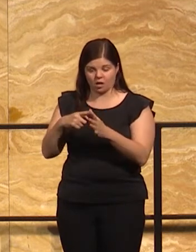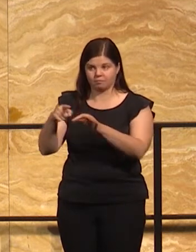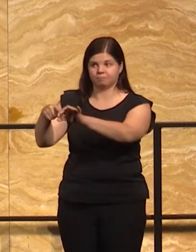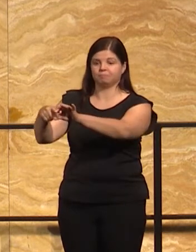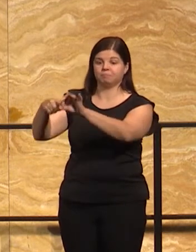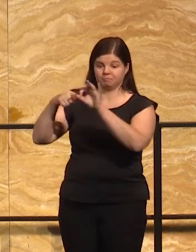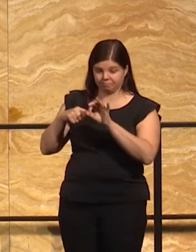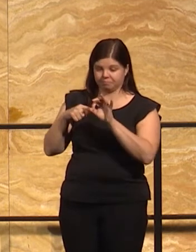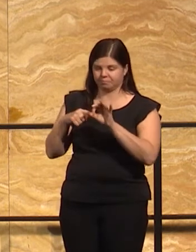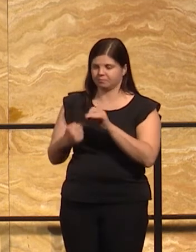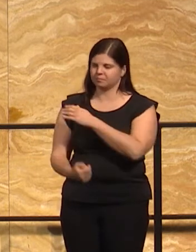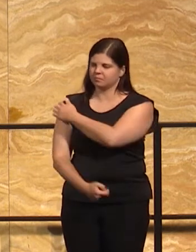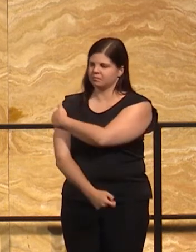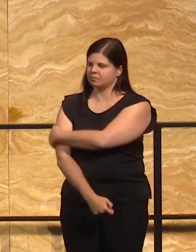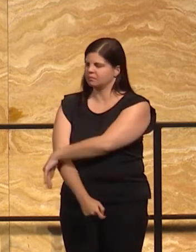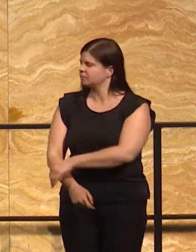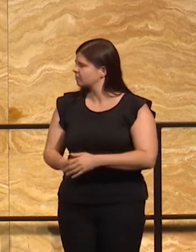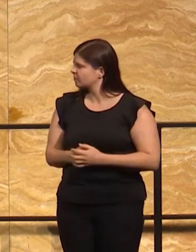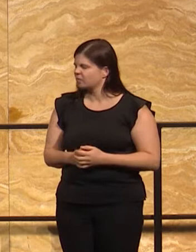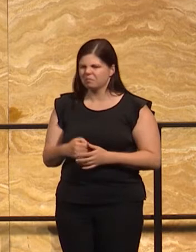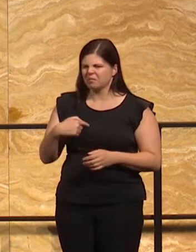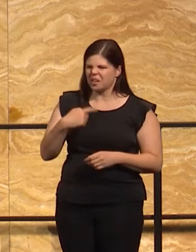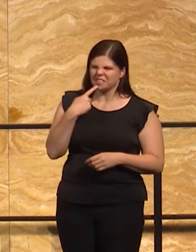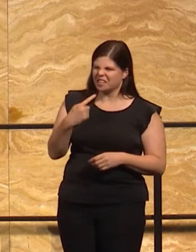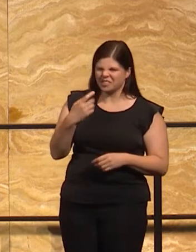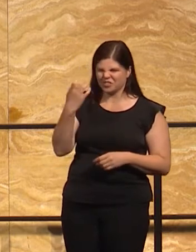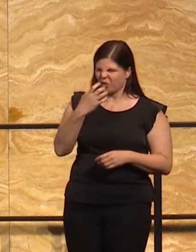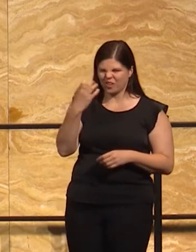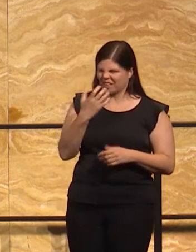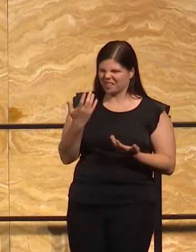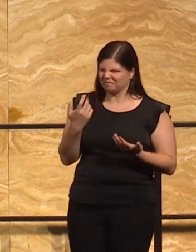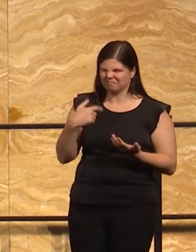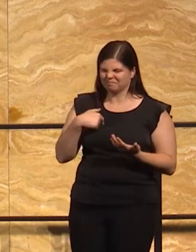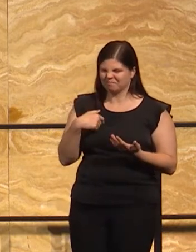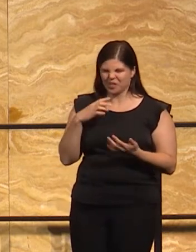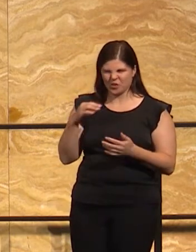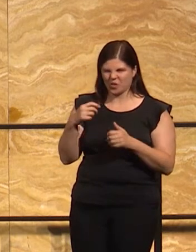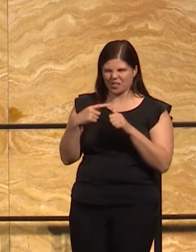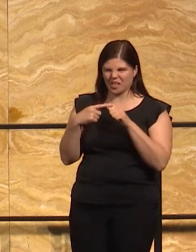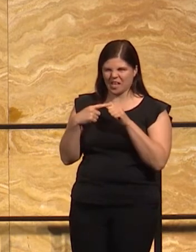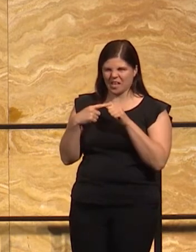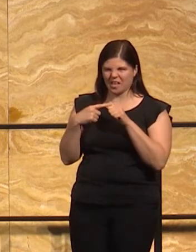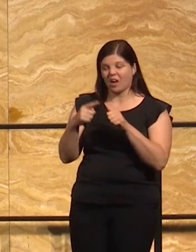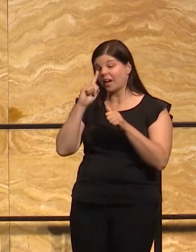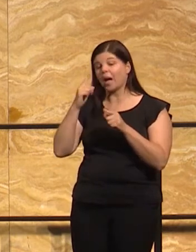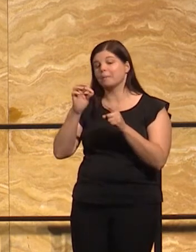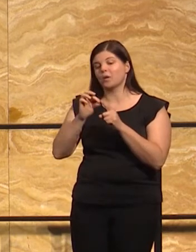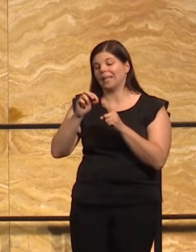And I tell people, sorry, I'm not going to give you a politically correct